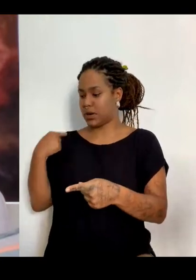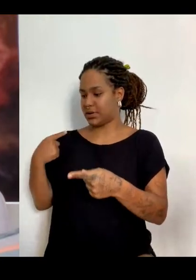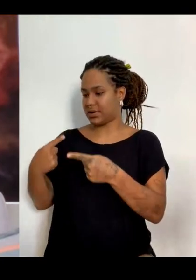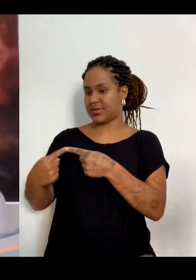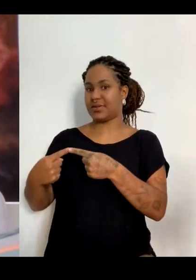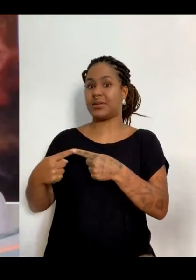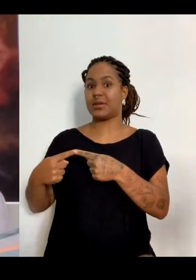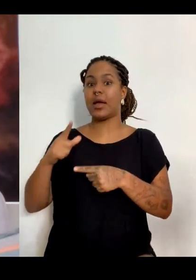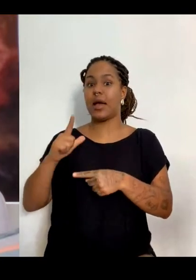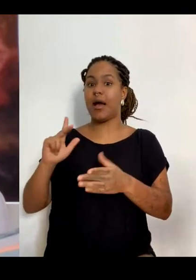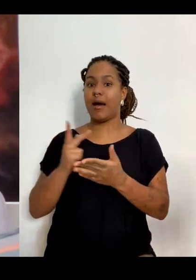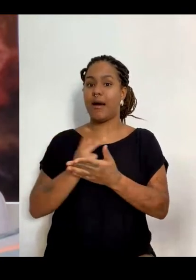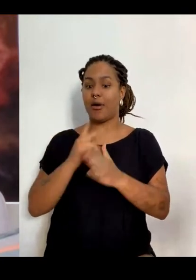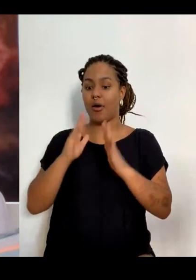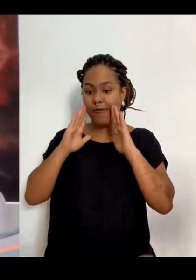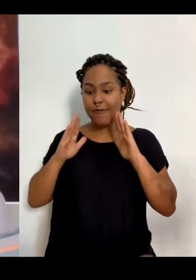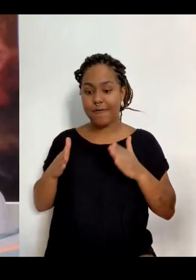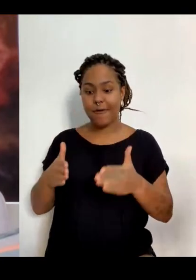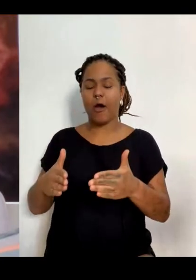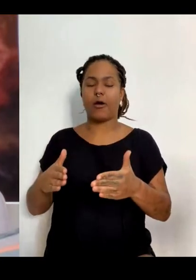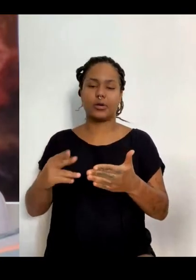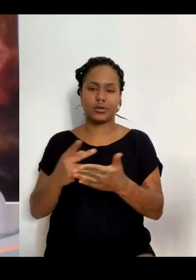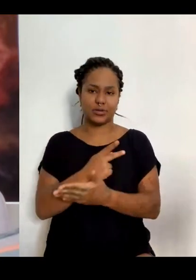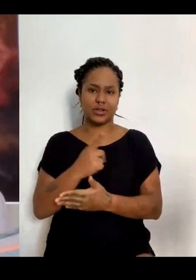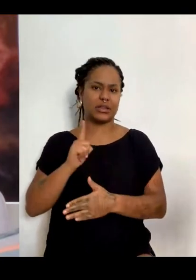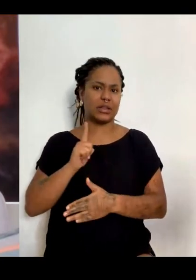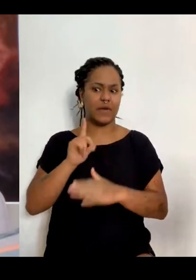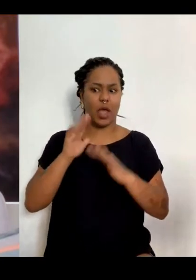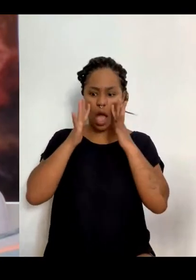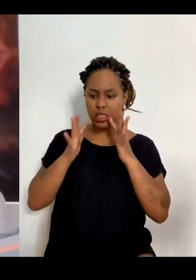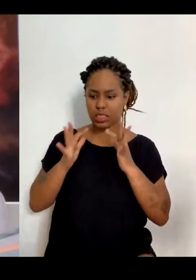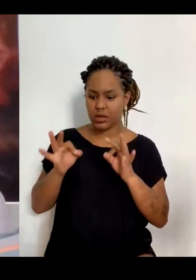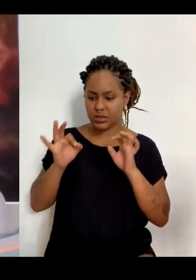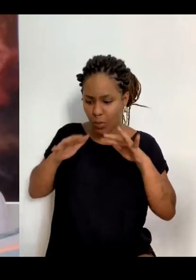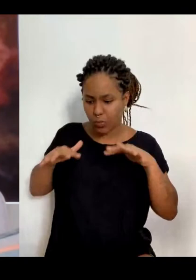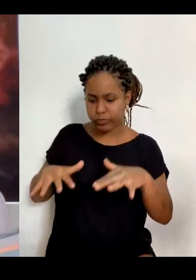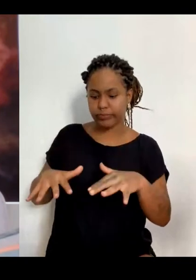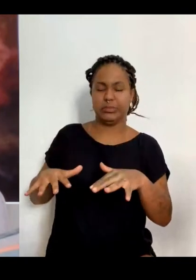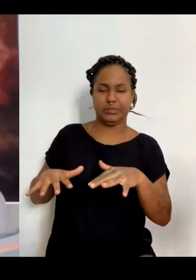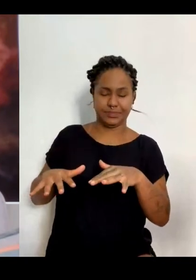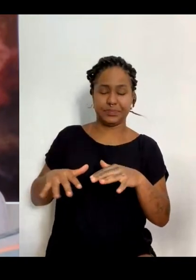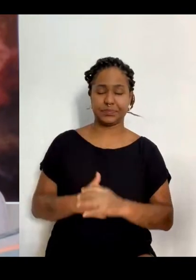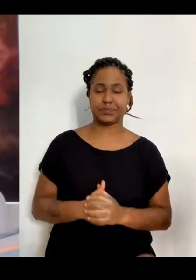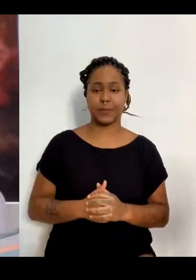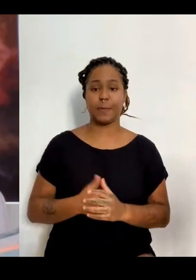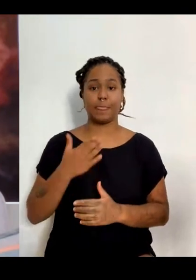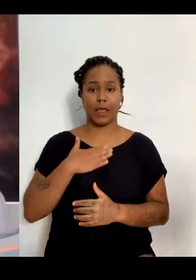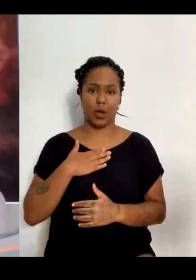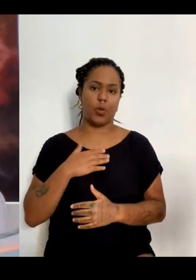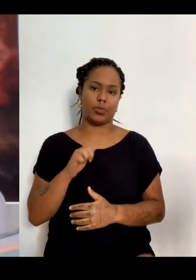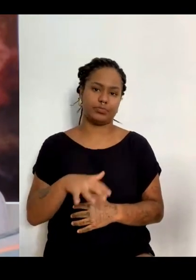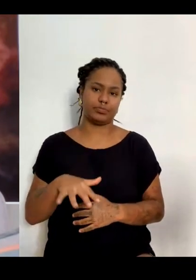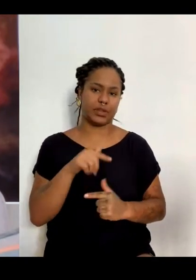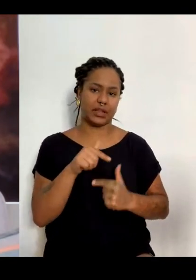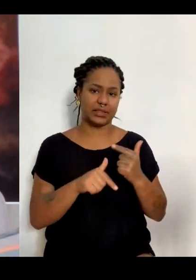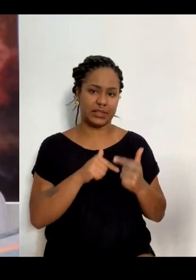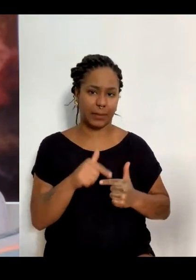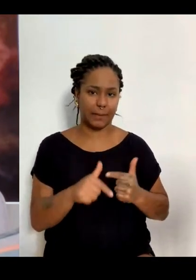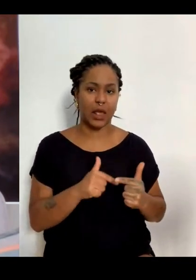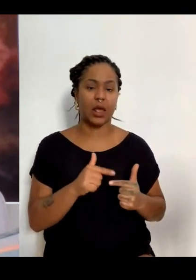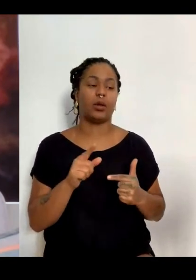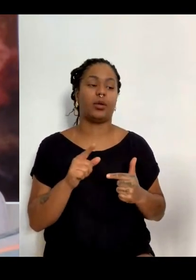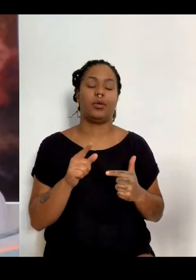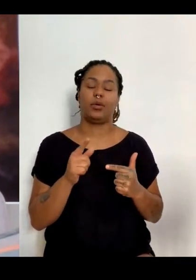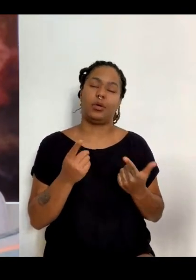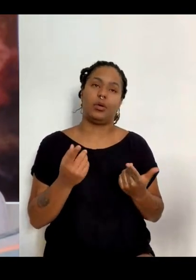attention on my work in dry ice smokes colored smokes and fireworks